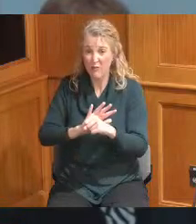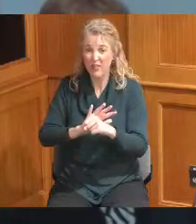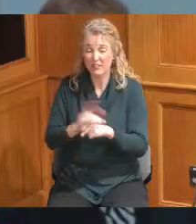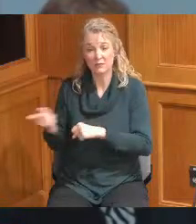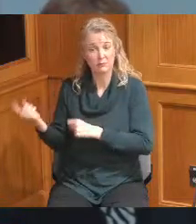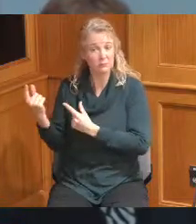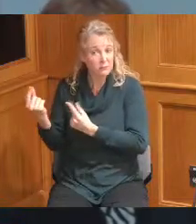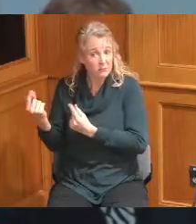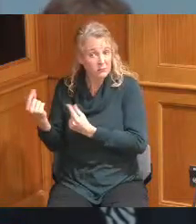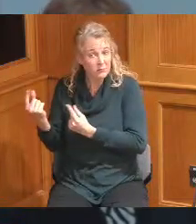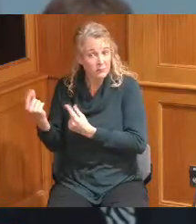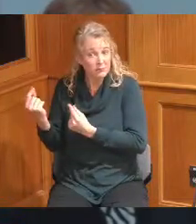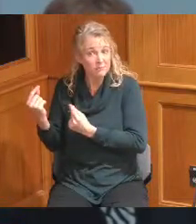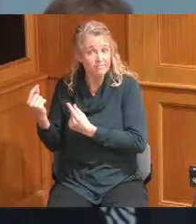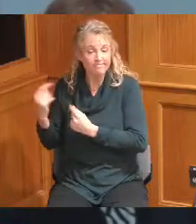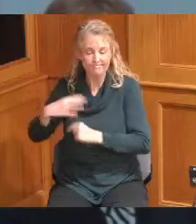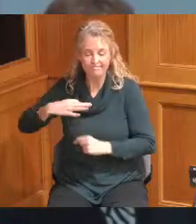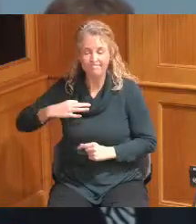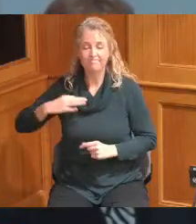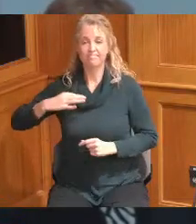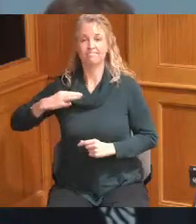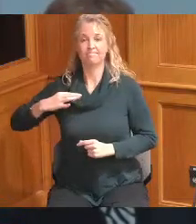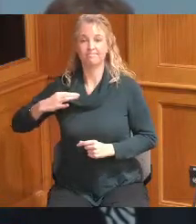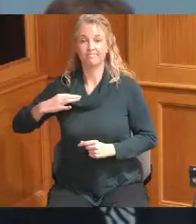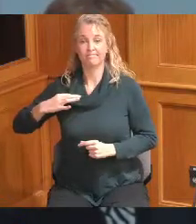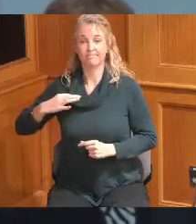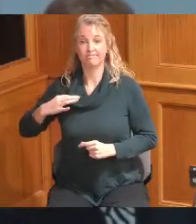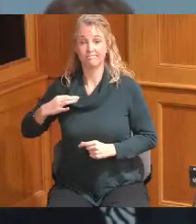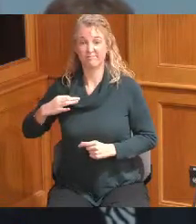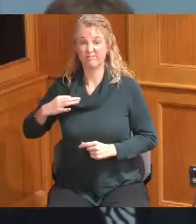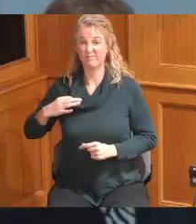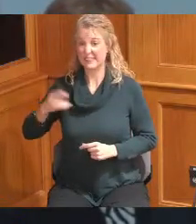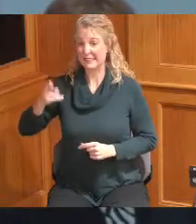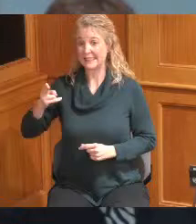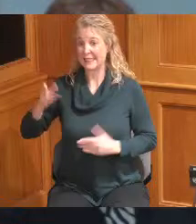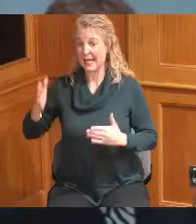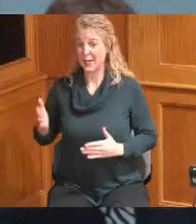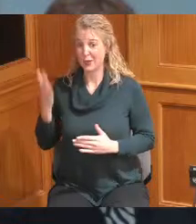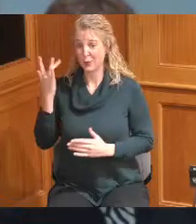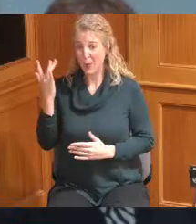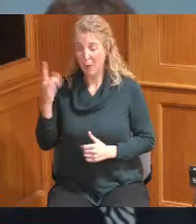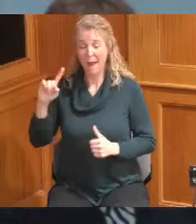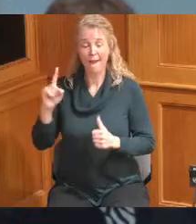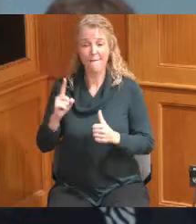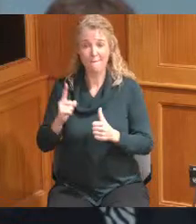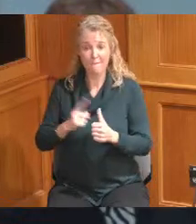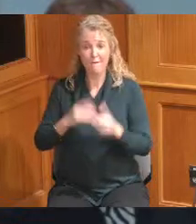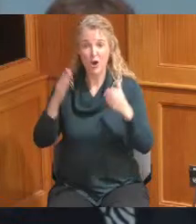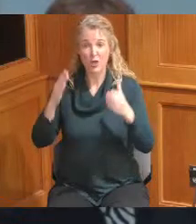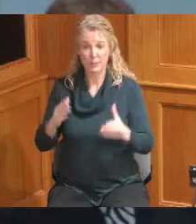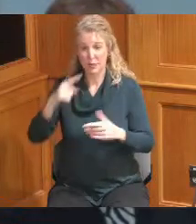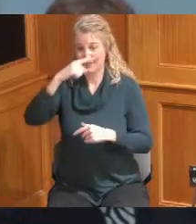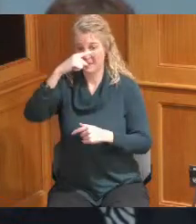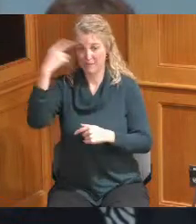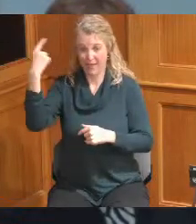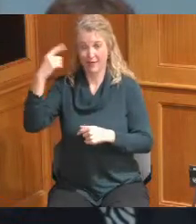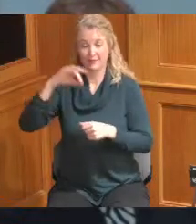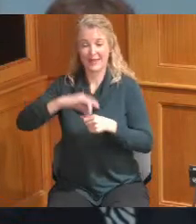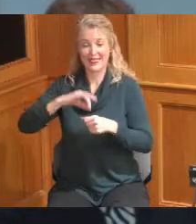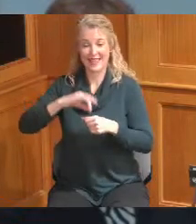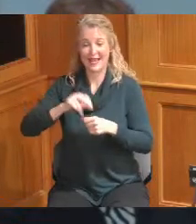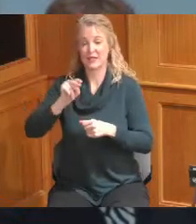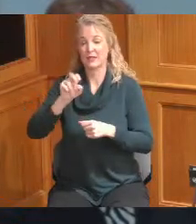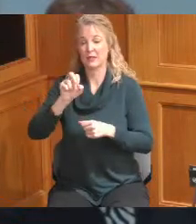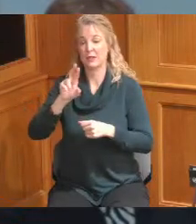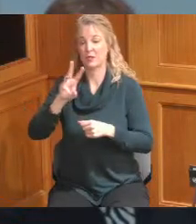COVID-19, she answered the call to public service, making history in 2019 as the first person of color elected to